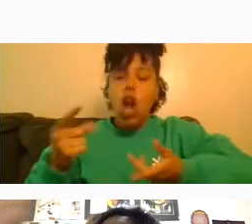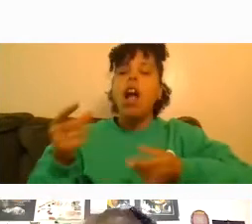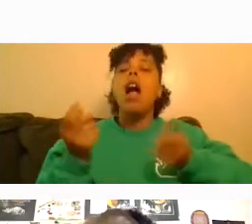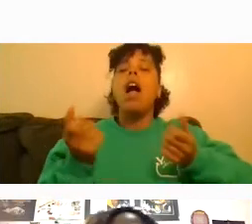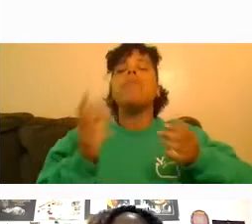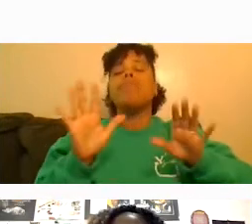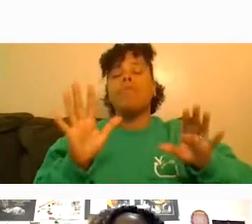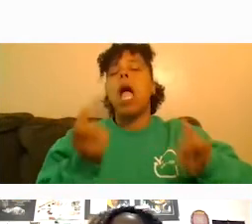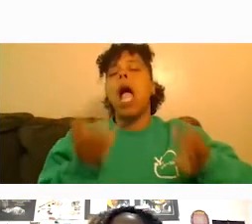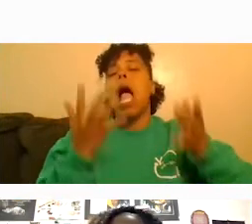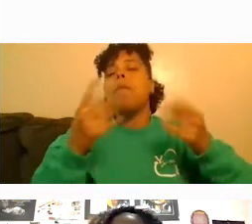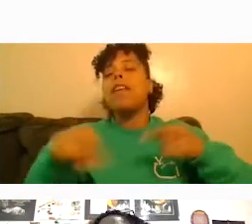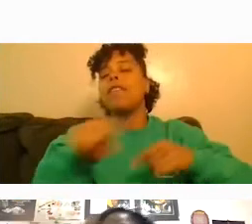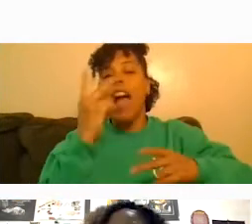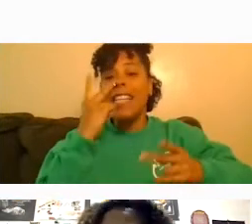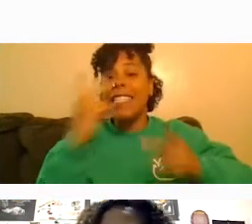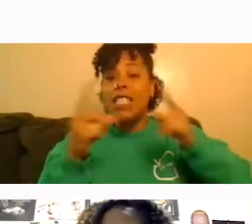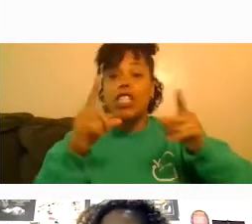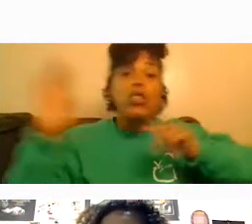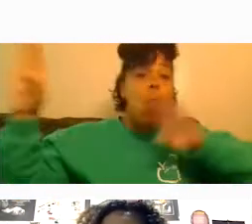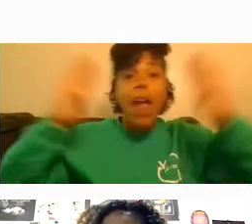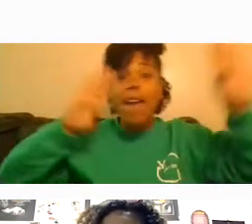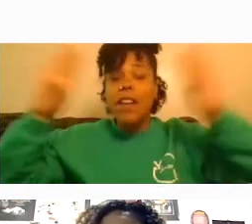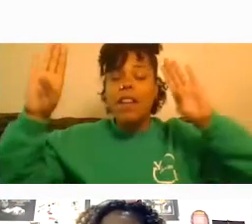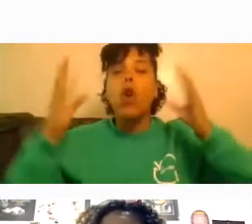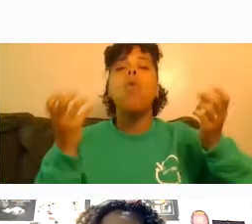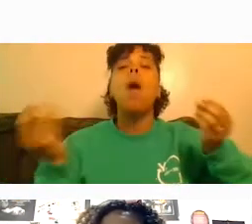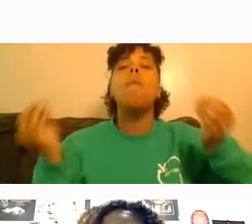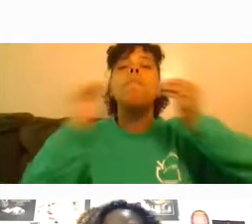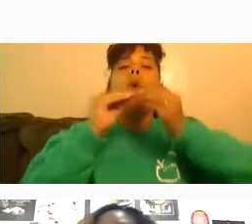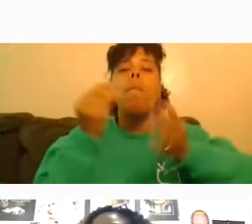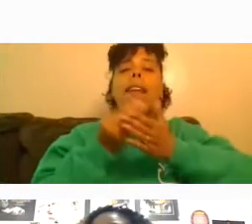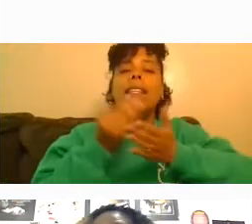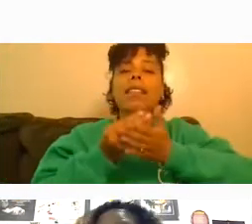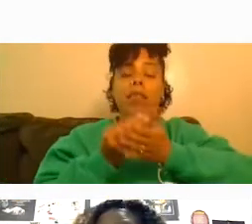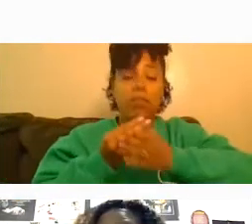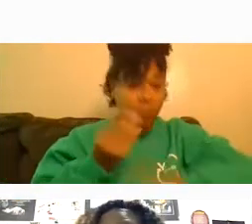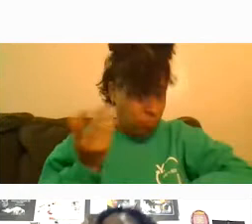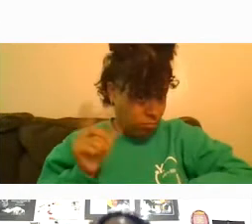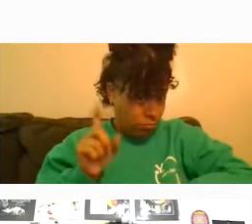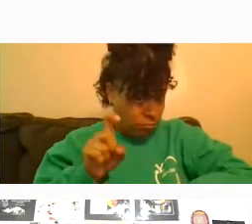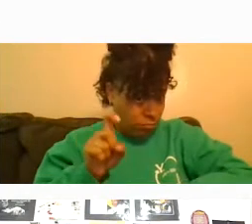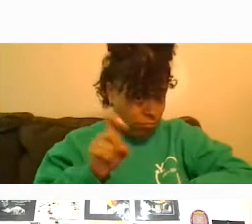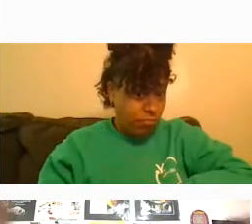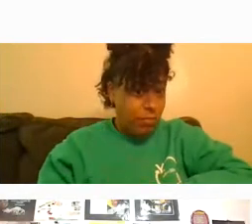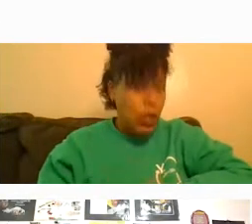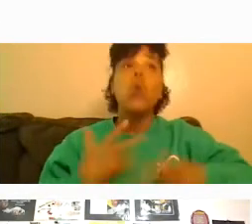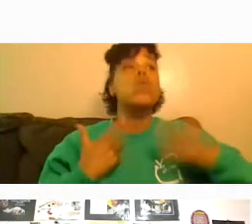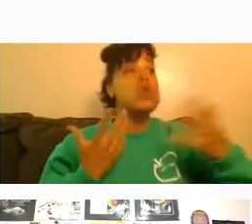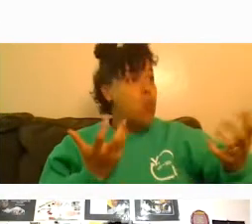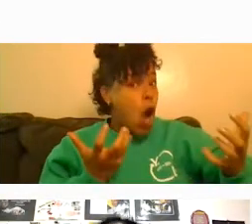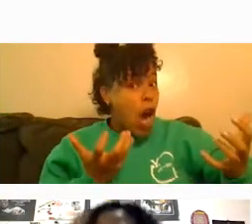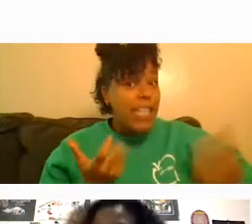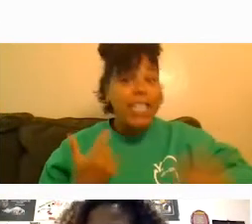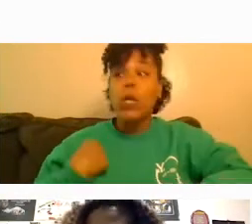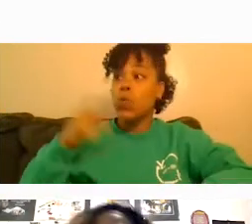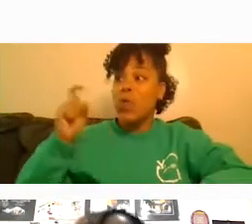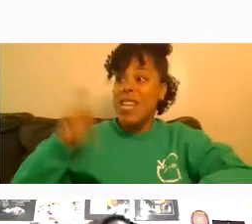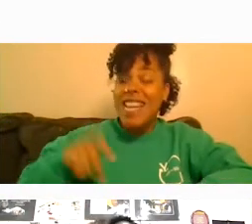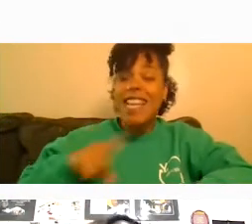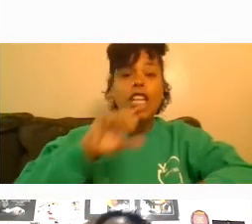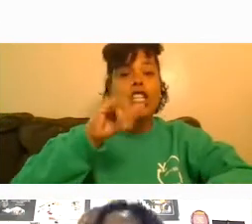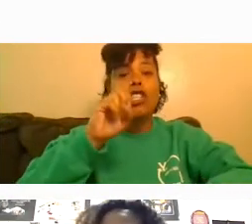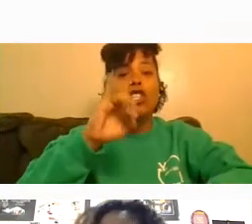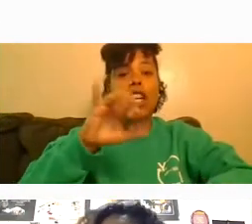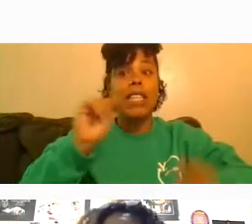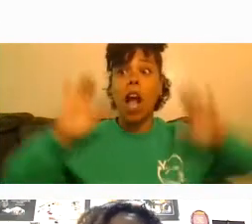I can see you waving, want to earn more money? Not only do we want it, we need it. Jessica put 2 hands up. I think I can see